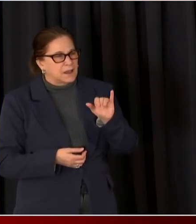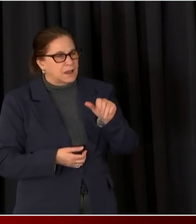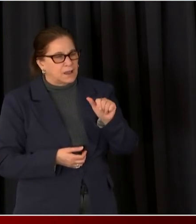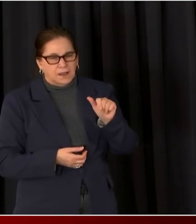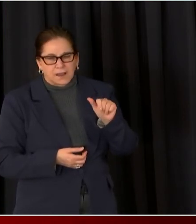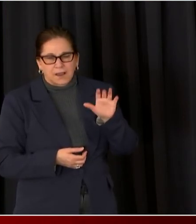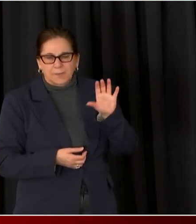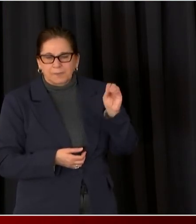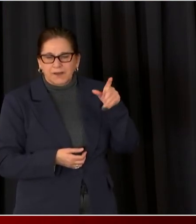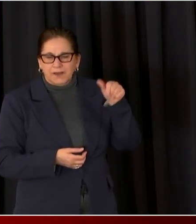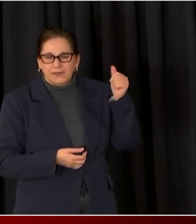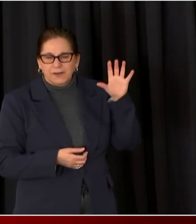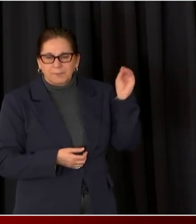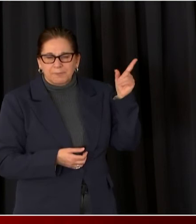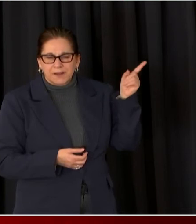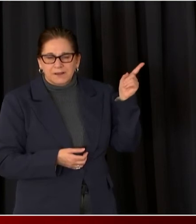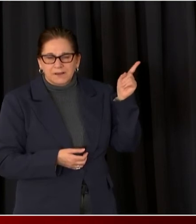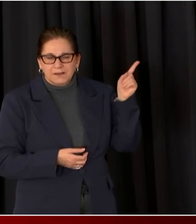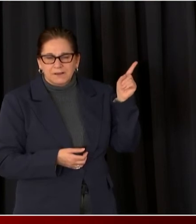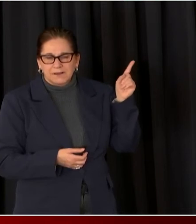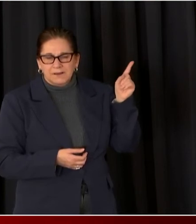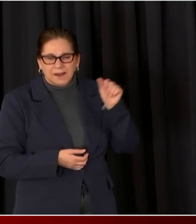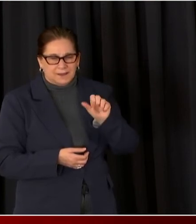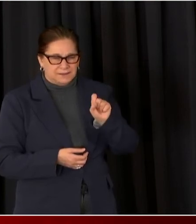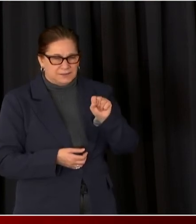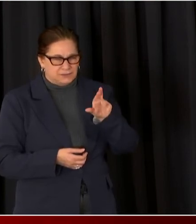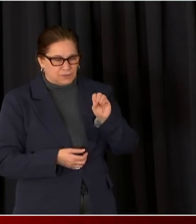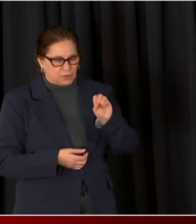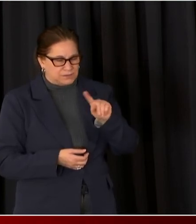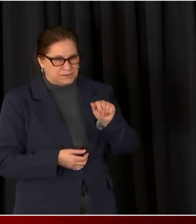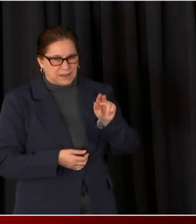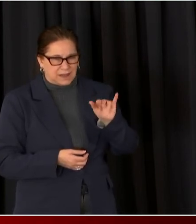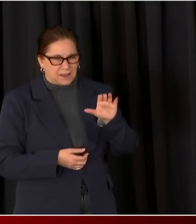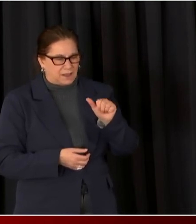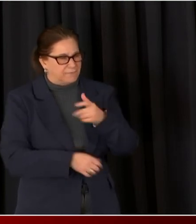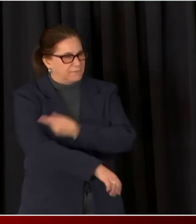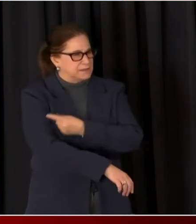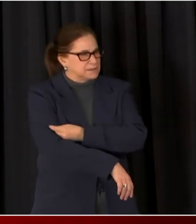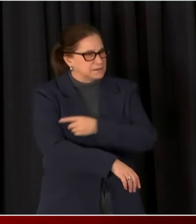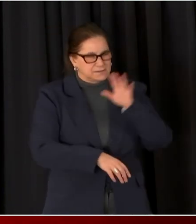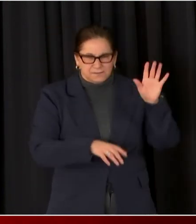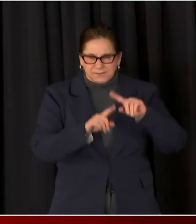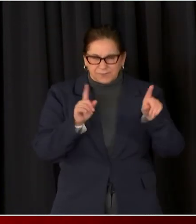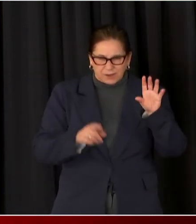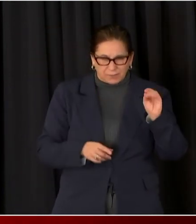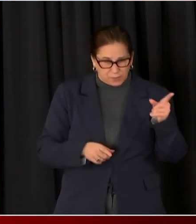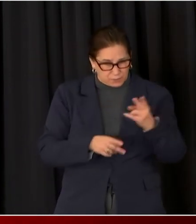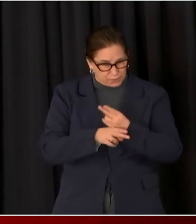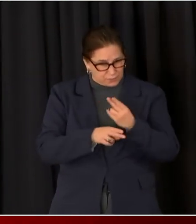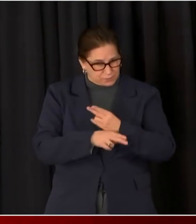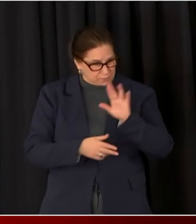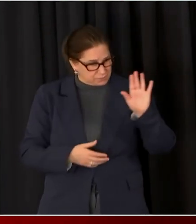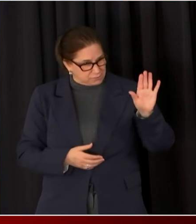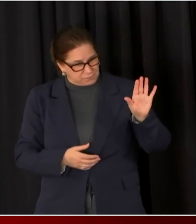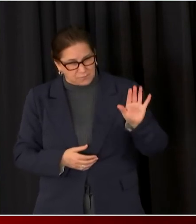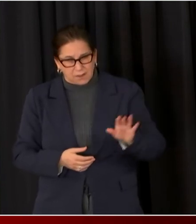Have you developed, or has the administration developed a strategy in terms of all of these vaccines? Yes.